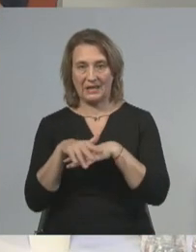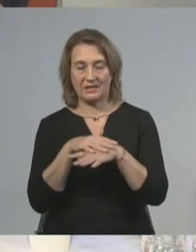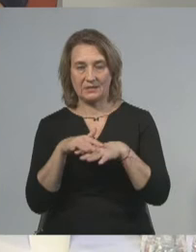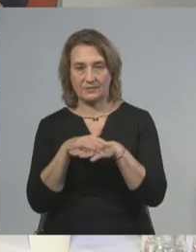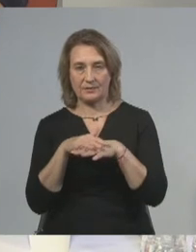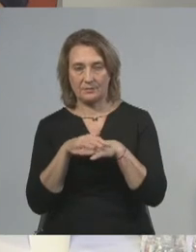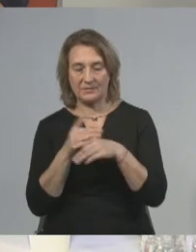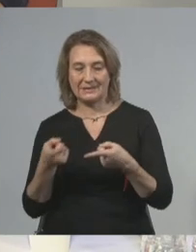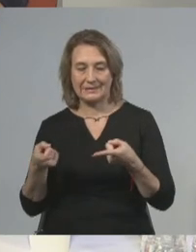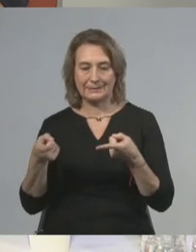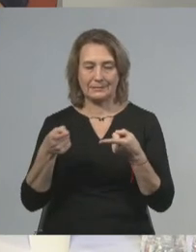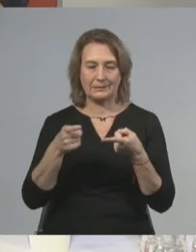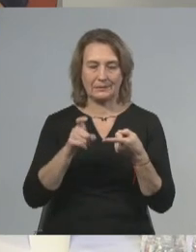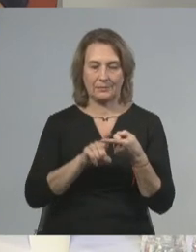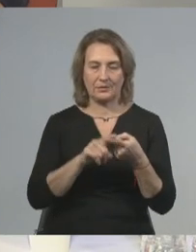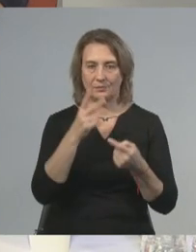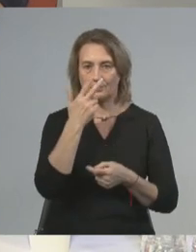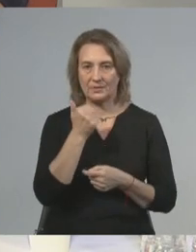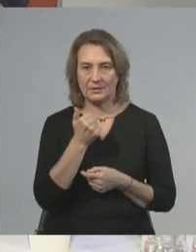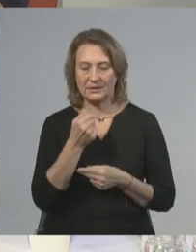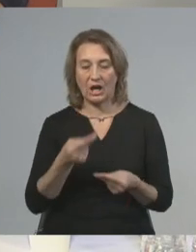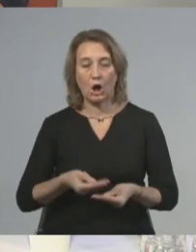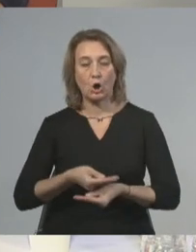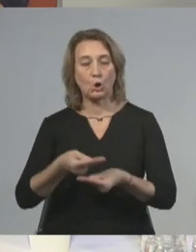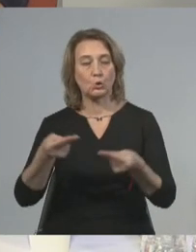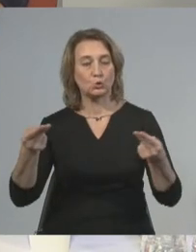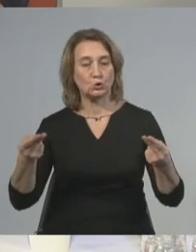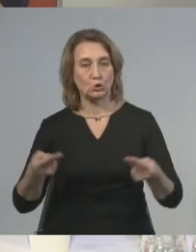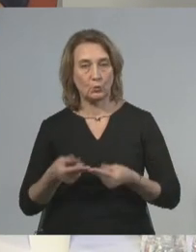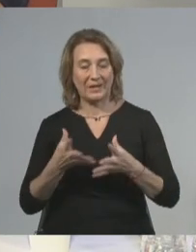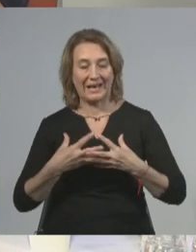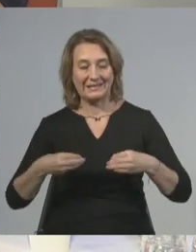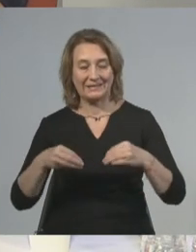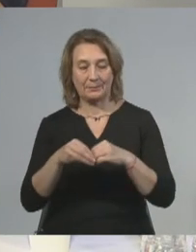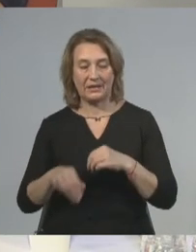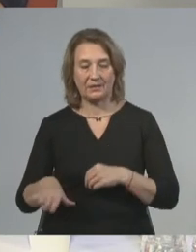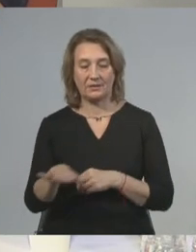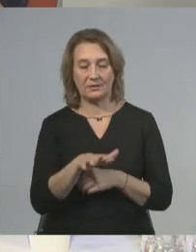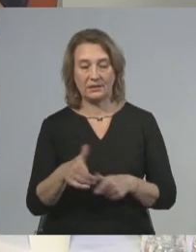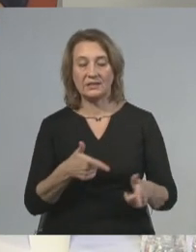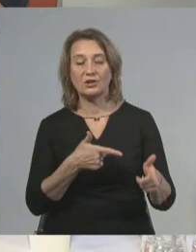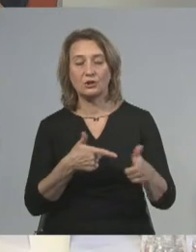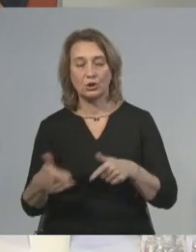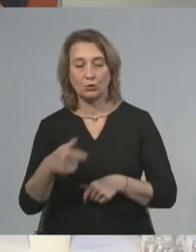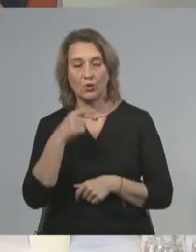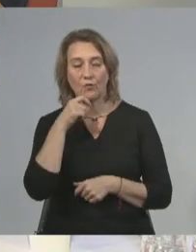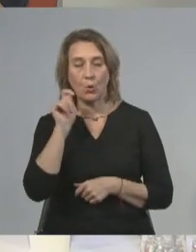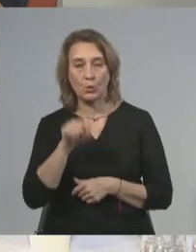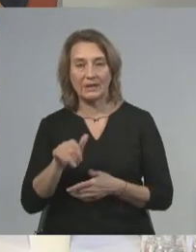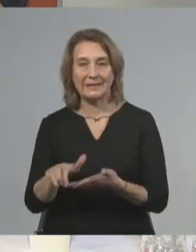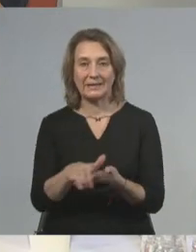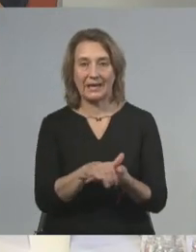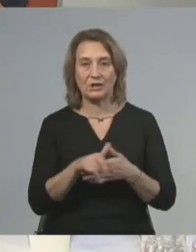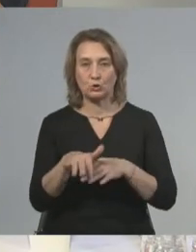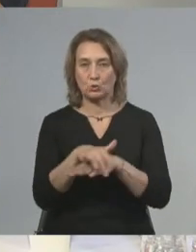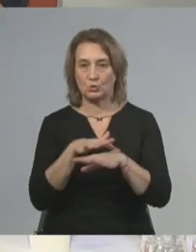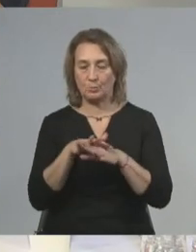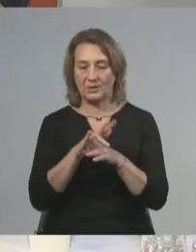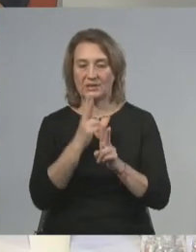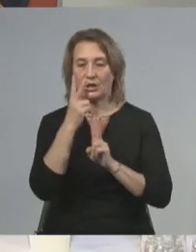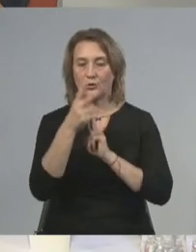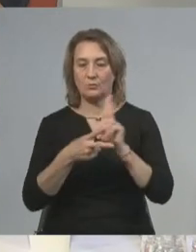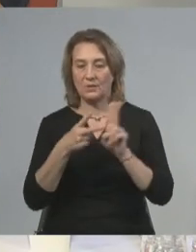media are often putting stereotypic attitude to women and is the ukrainian